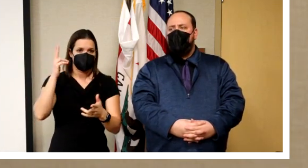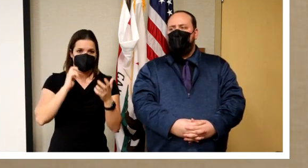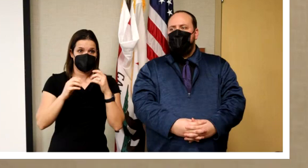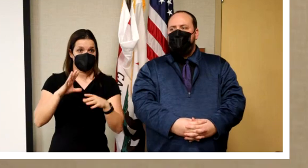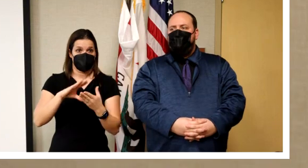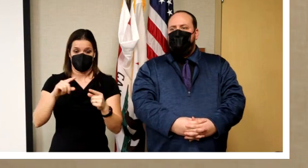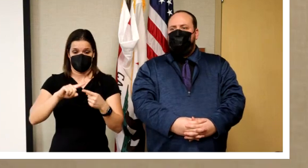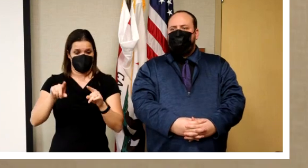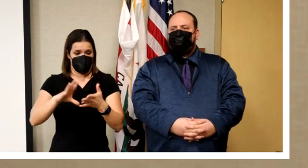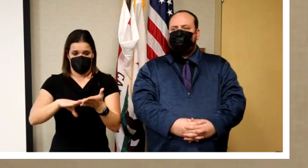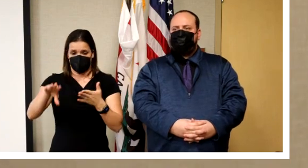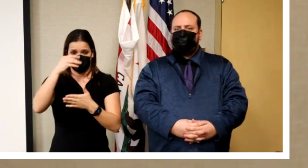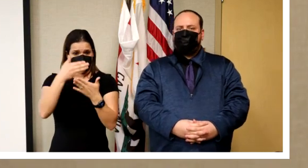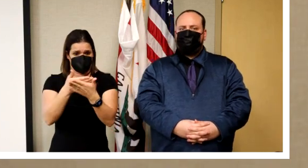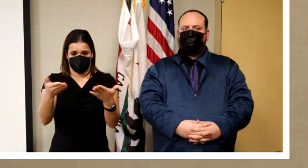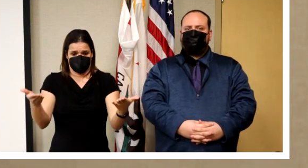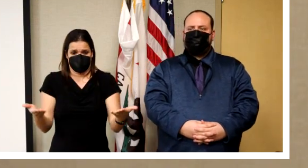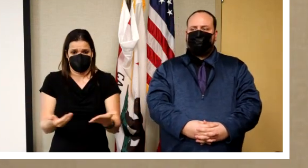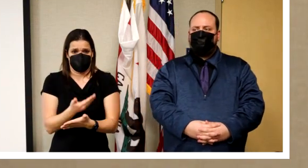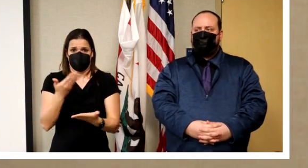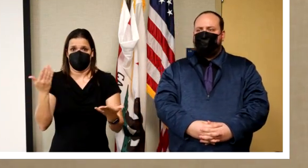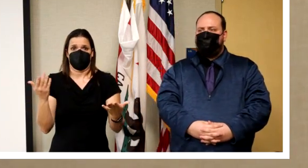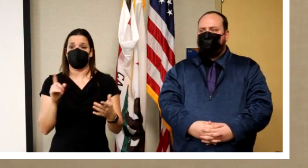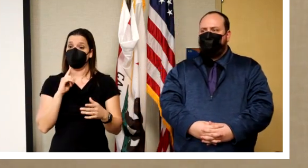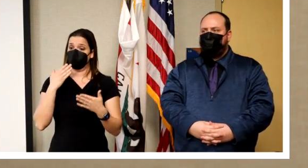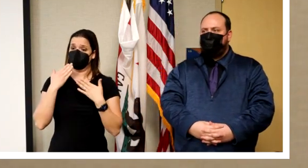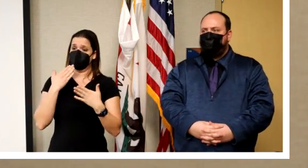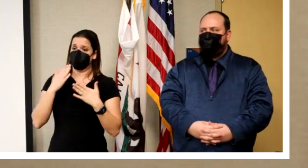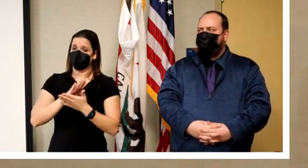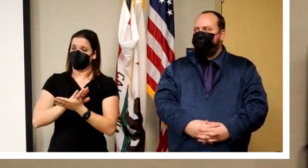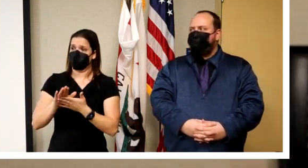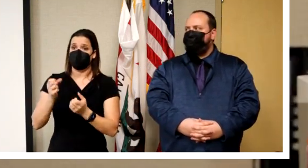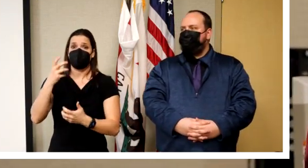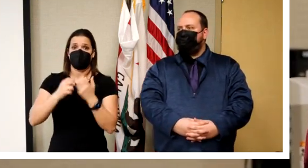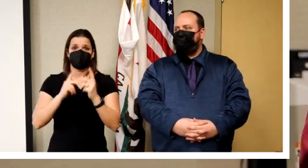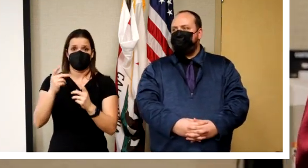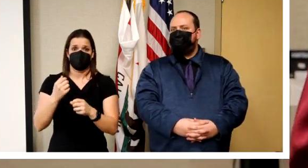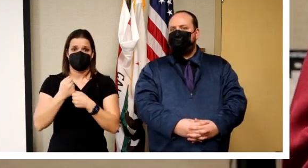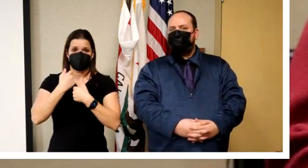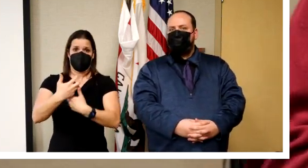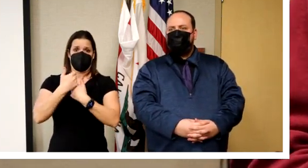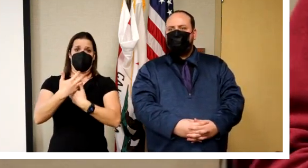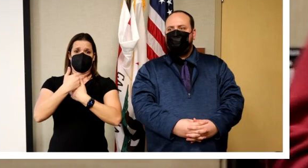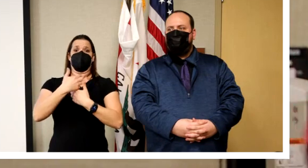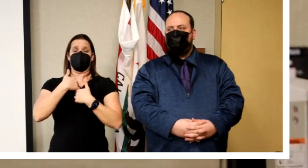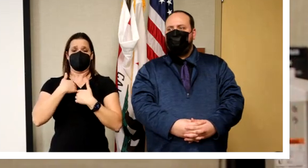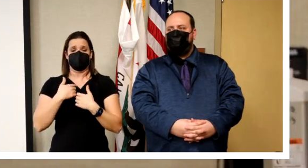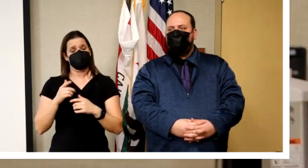new things. So, Oh. Thank you. That's very nice. Thank you for that. Everyone just yells at me. That's really nice. All